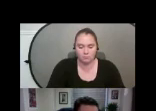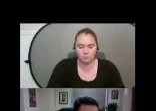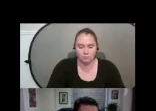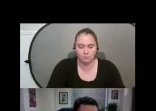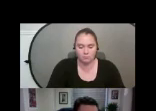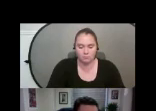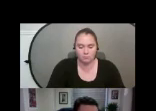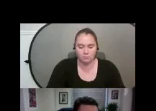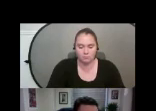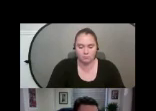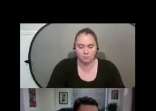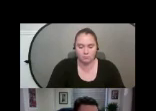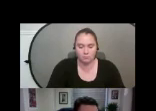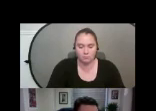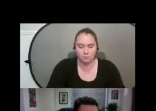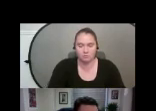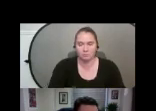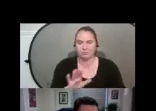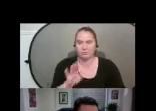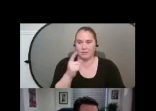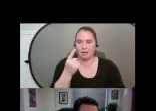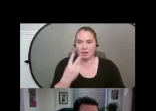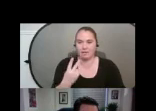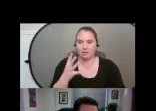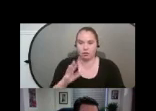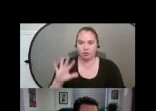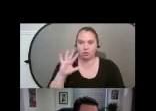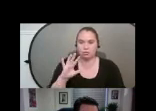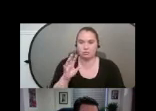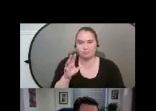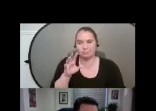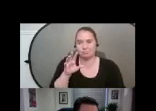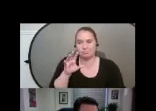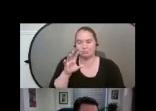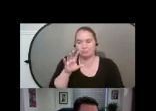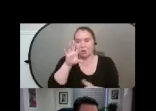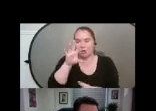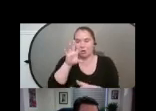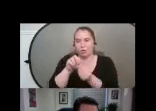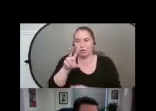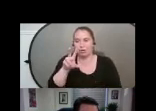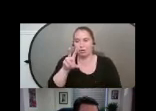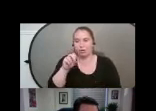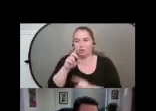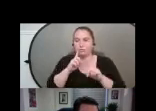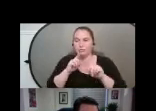So we're about halfway there. About 30 people have responded.